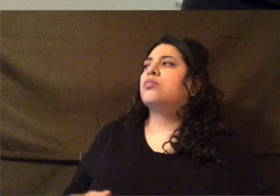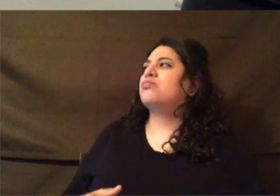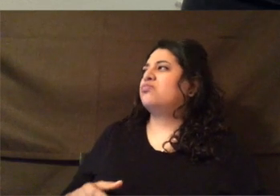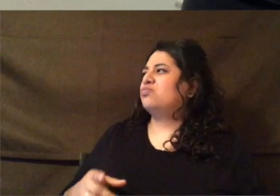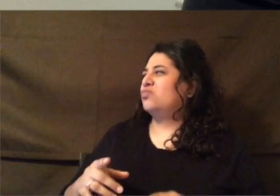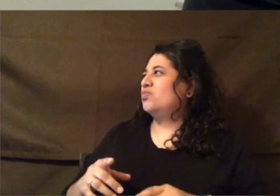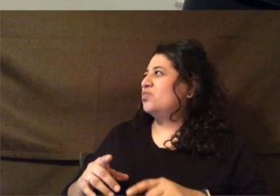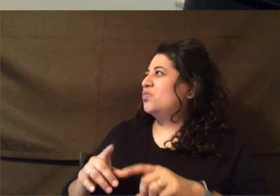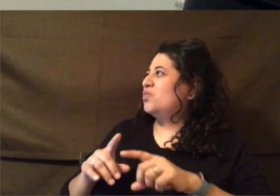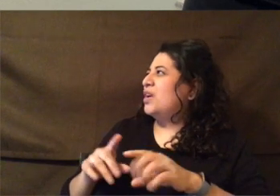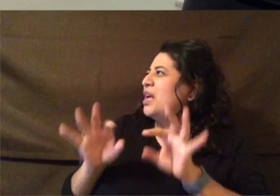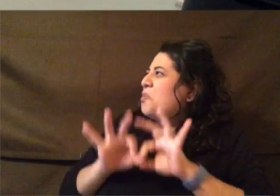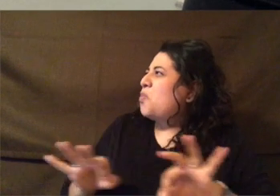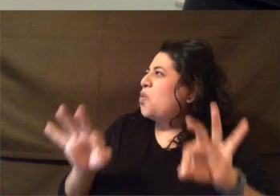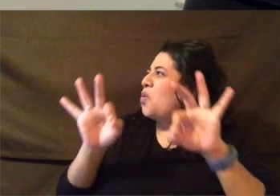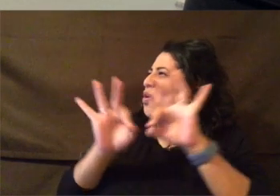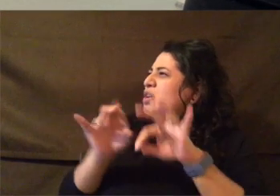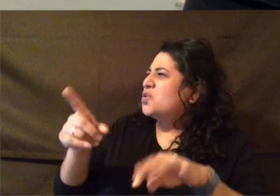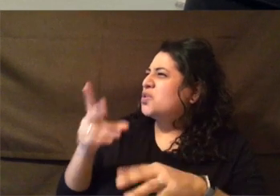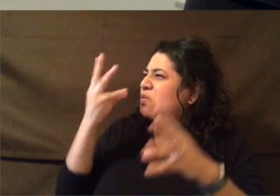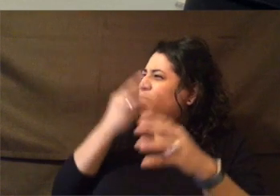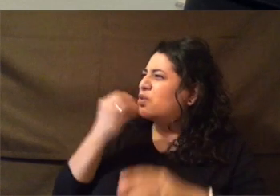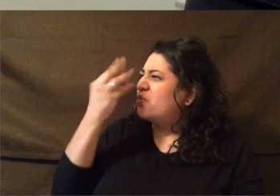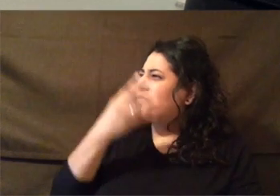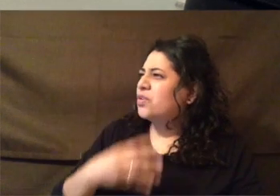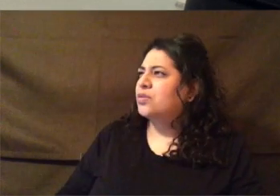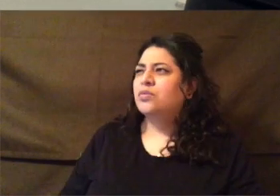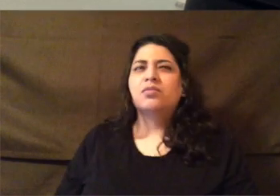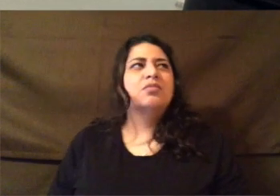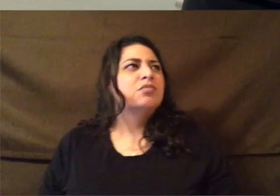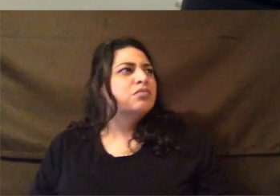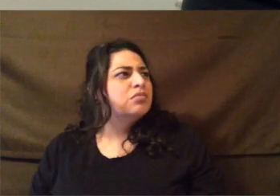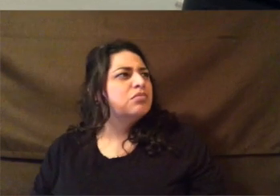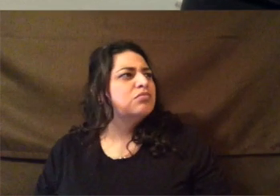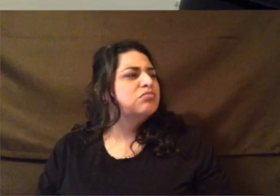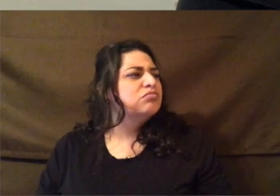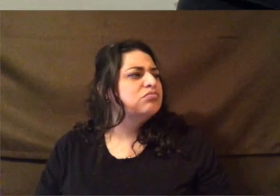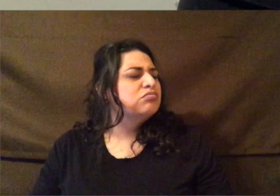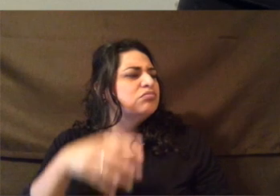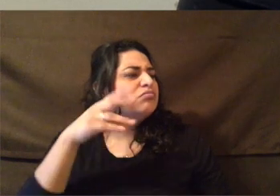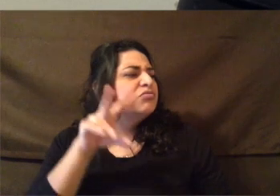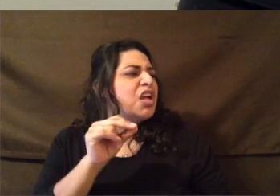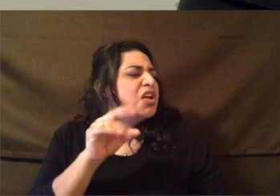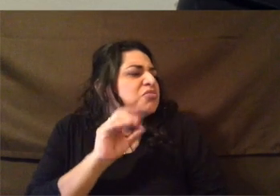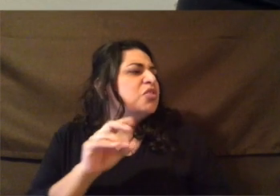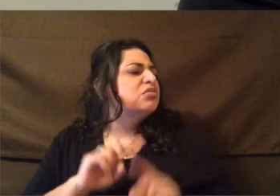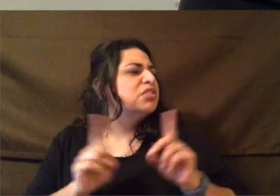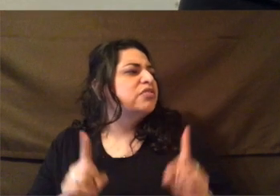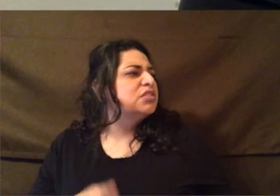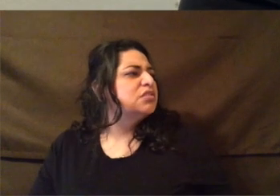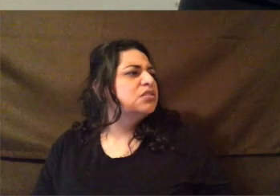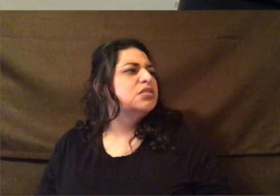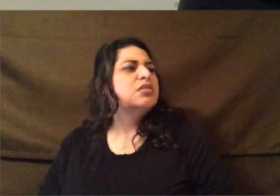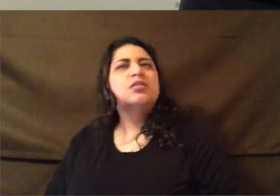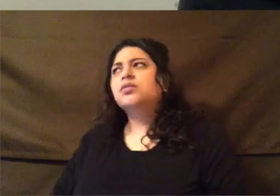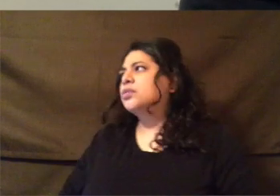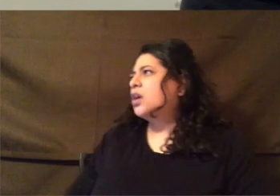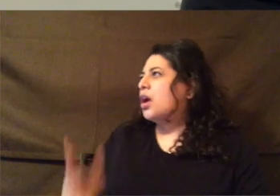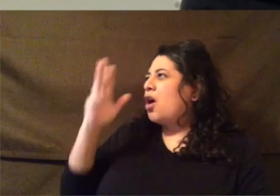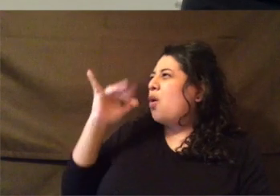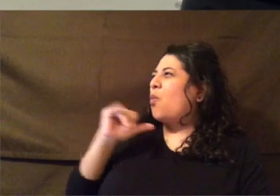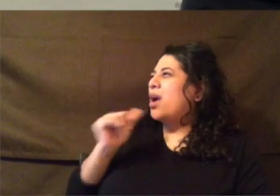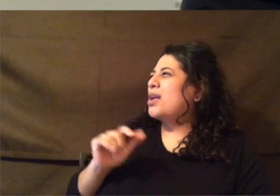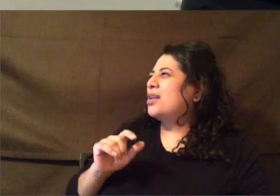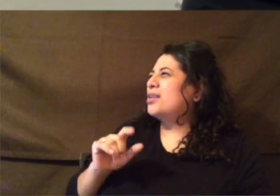difference did it make that she was beautiful? None. No difference. Why did it make no difference? Asked Abilene. Because,